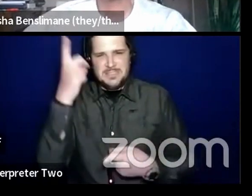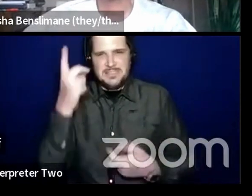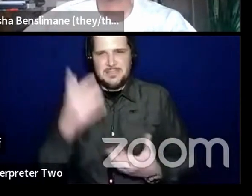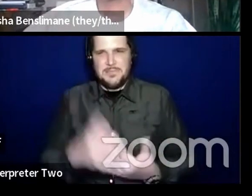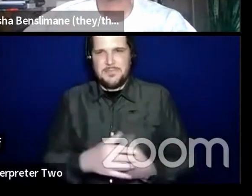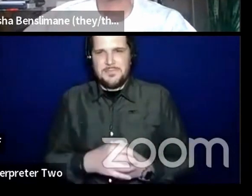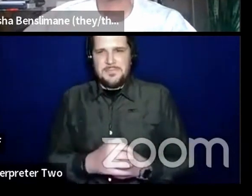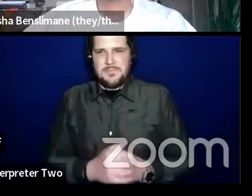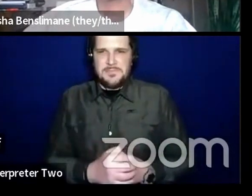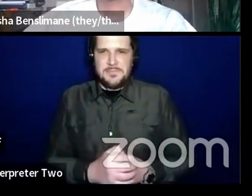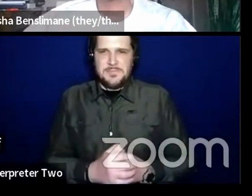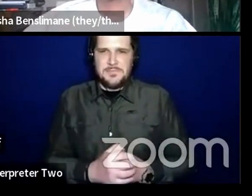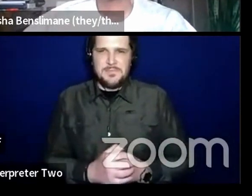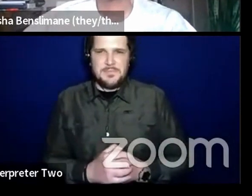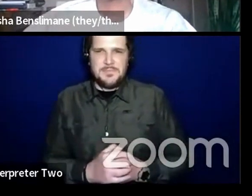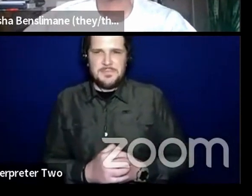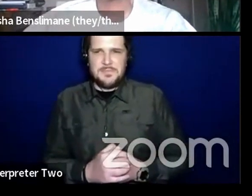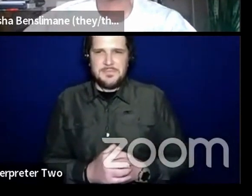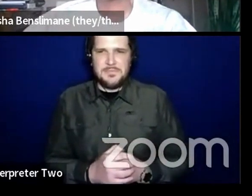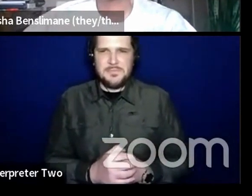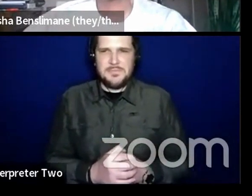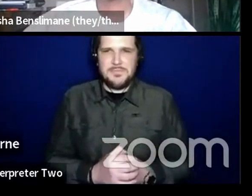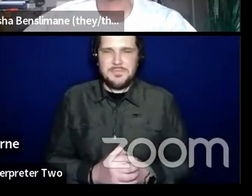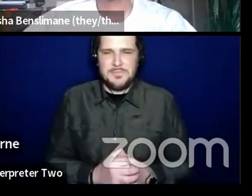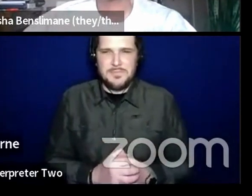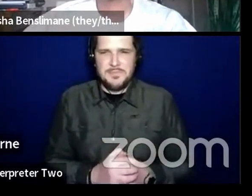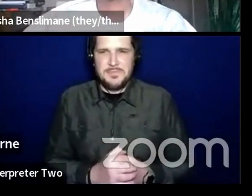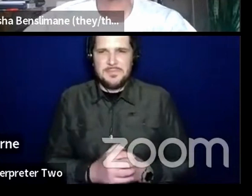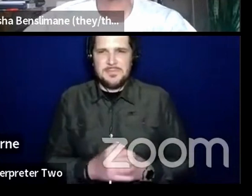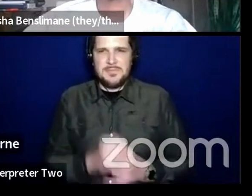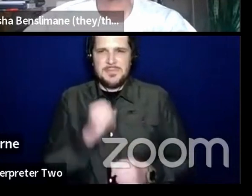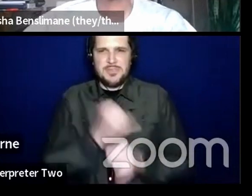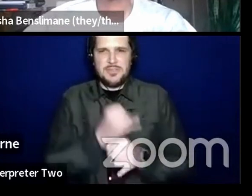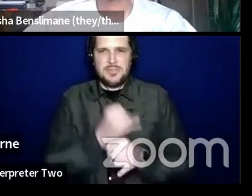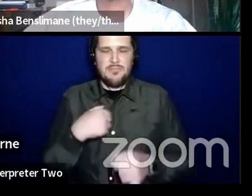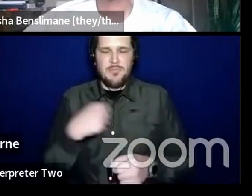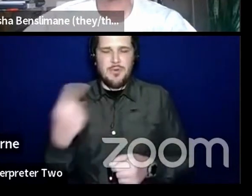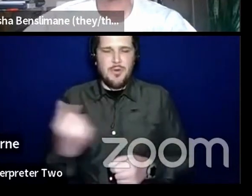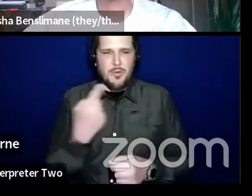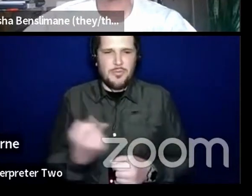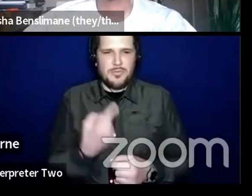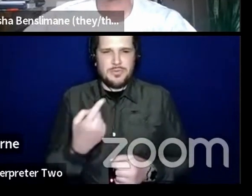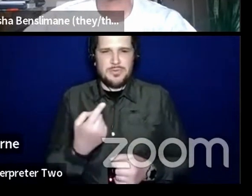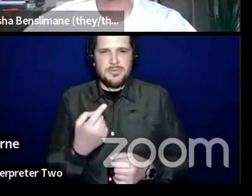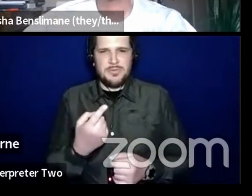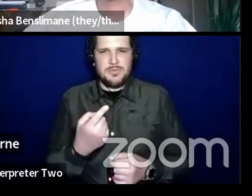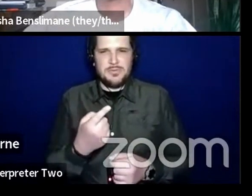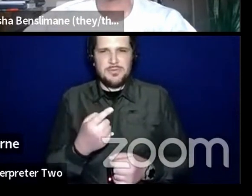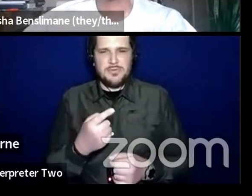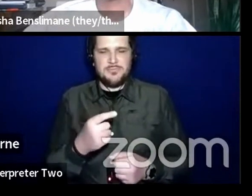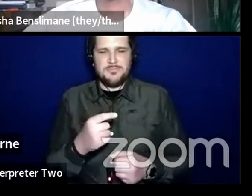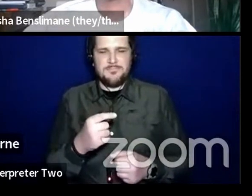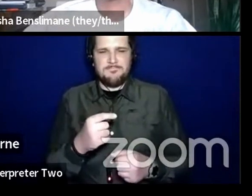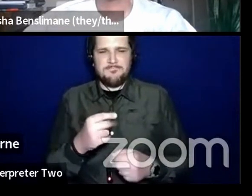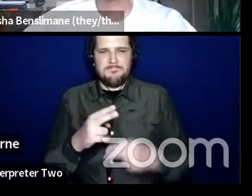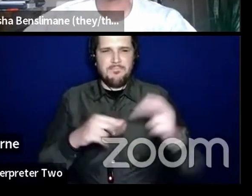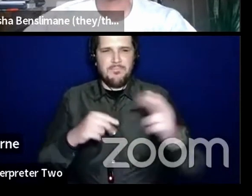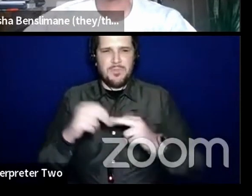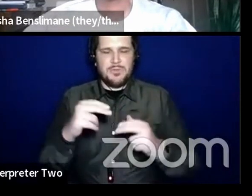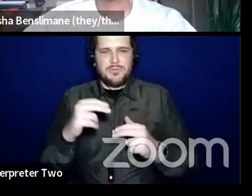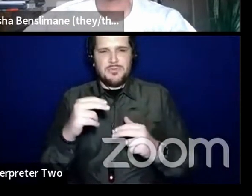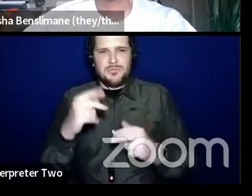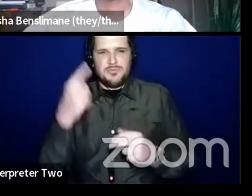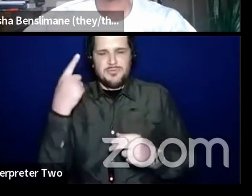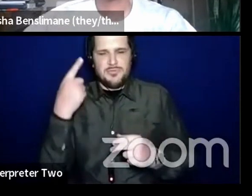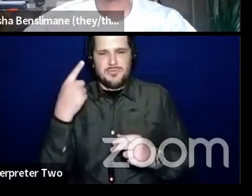but like institutions have always been structured to result in death.